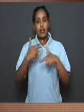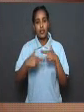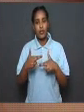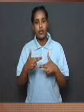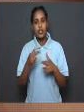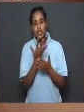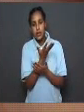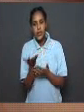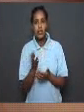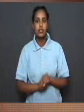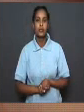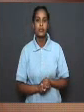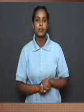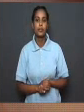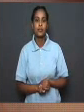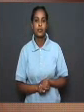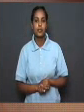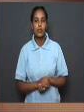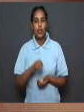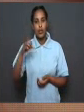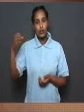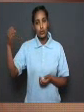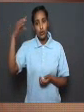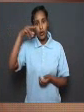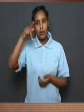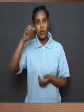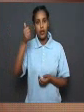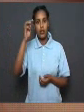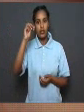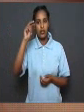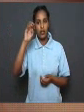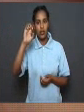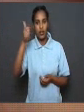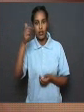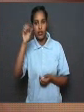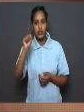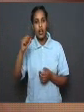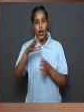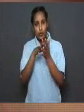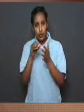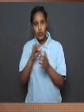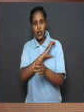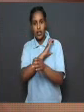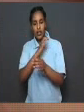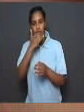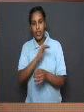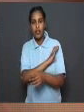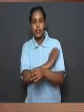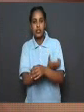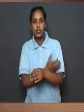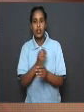of substances. Solar panels absorb light and heat energy from the